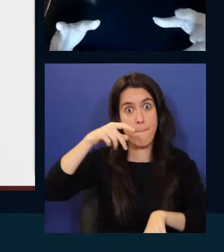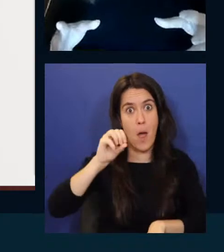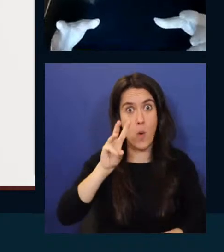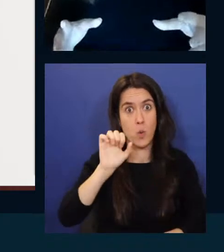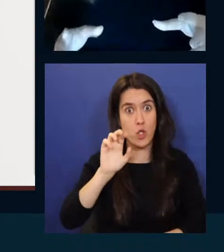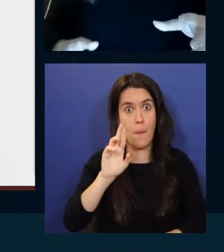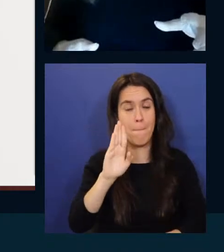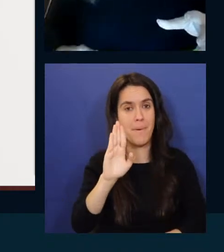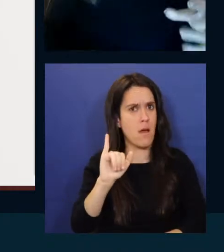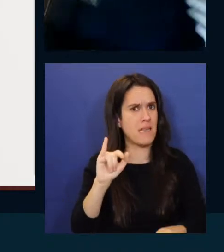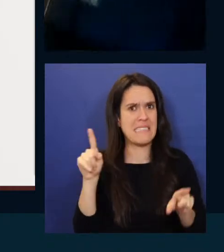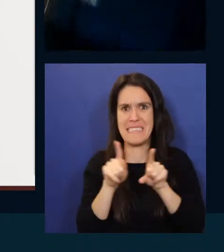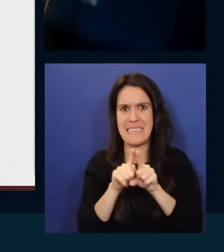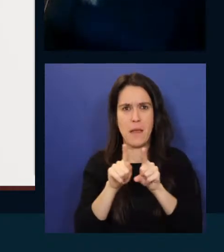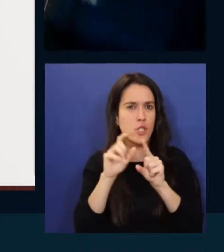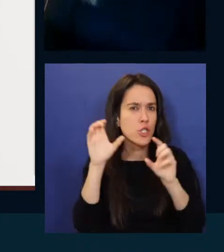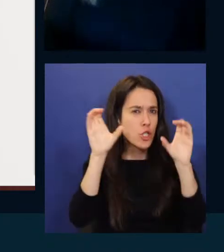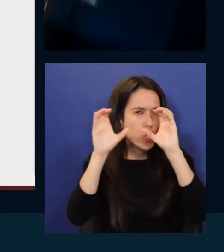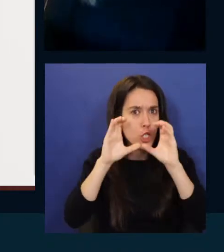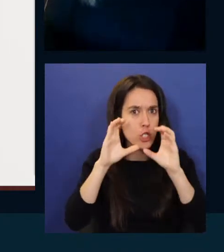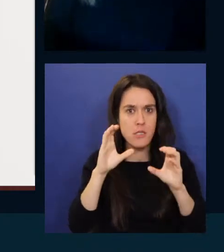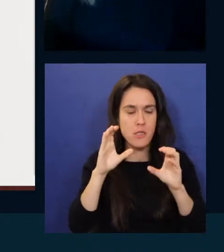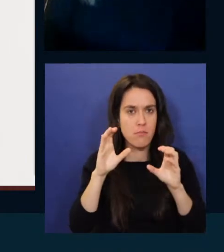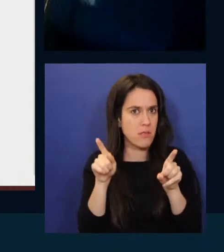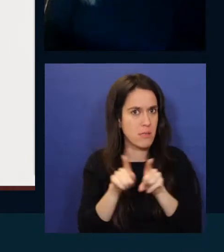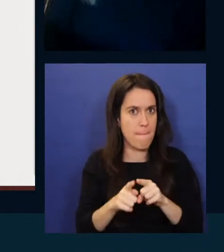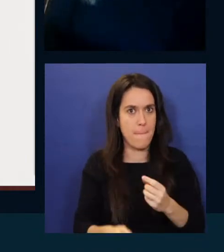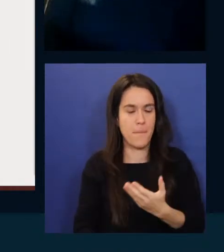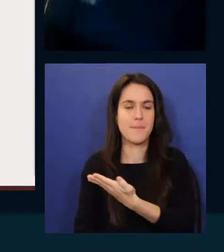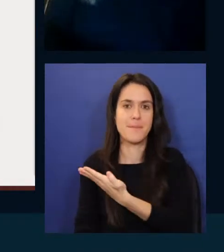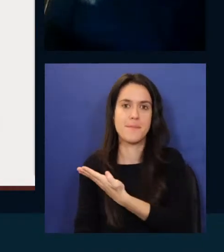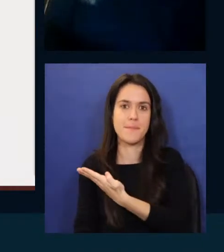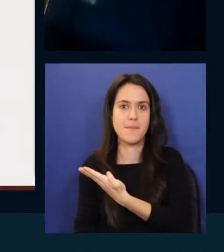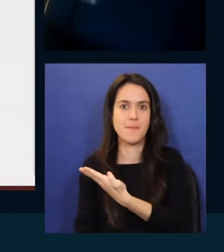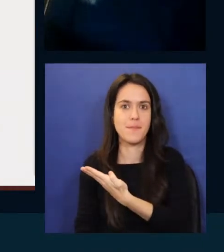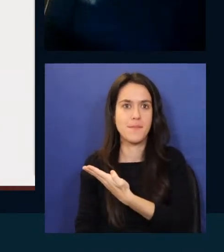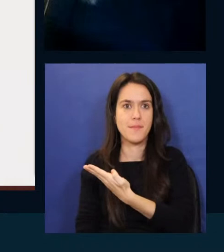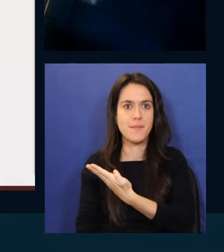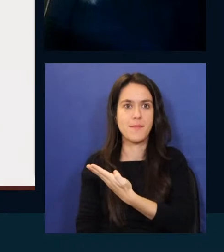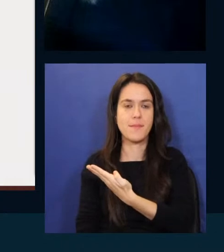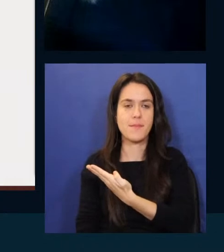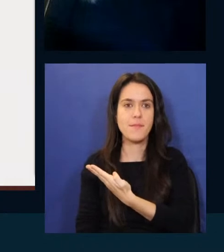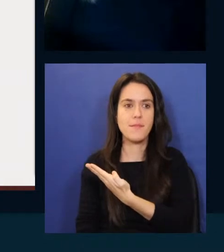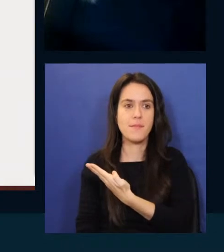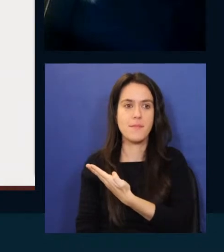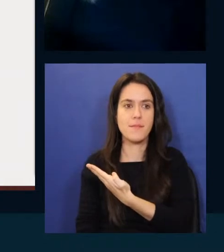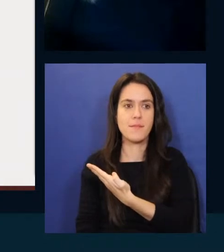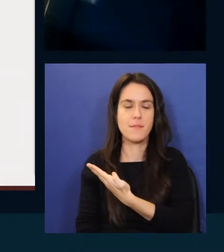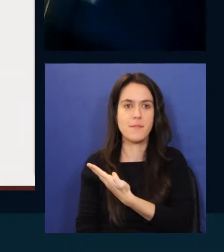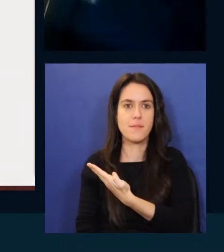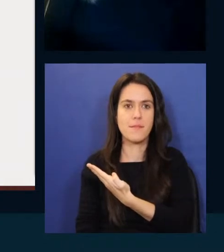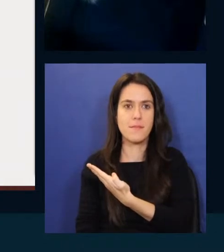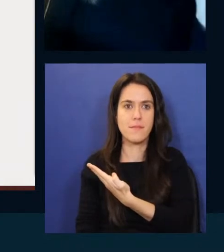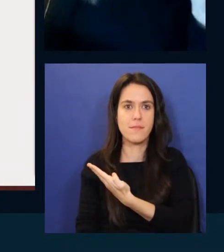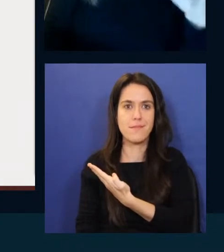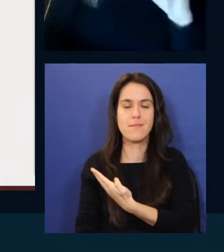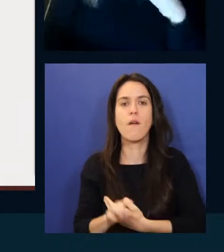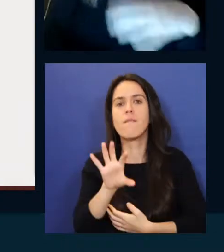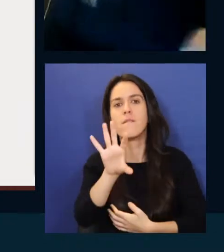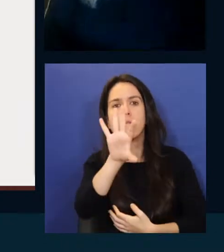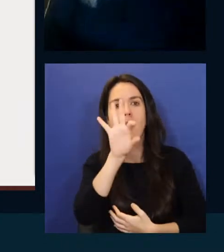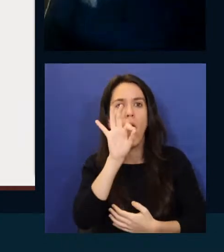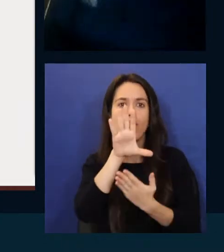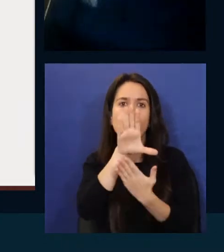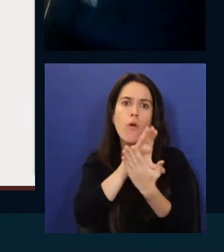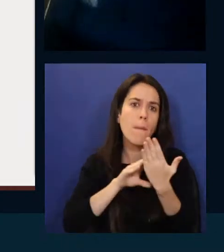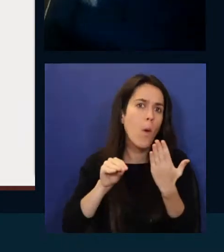search experience from there. So I could also then, for instance, just find a specific report and then share it